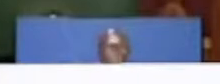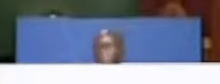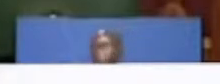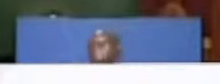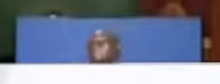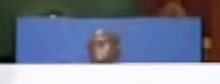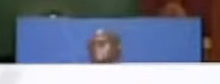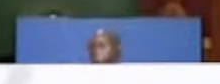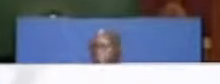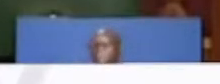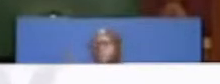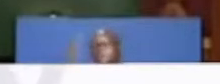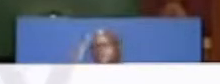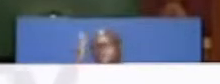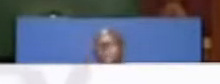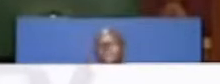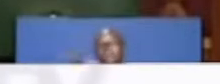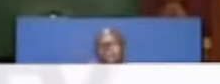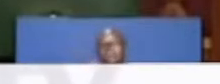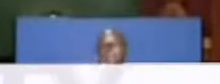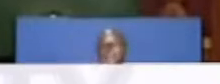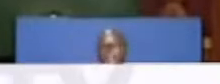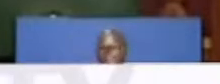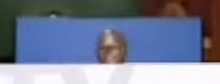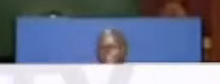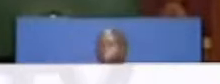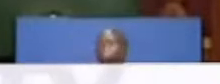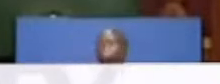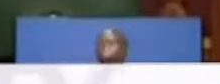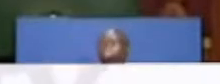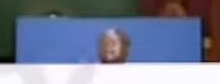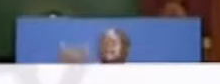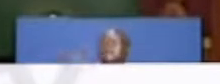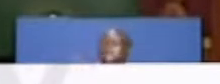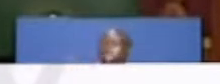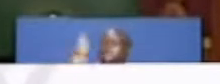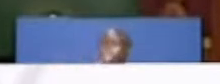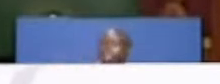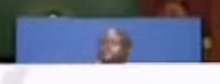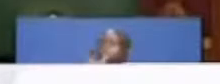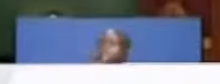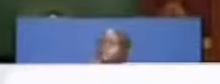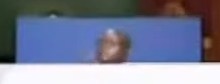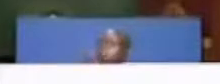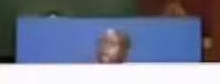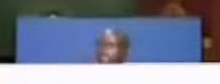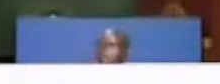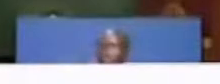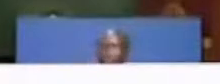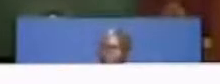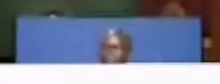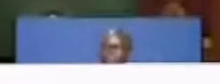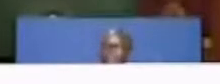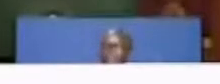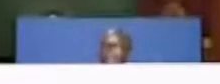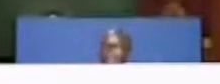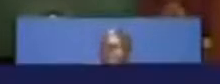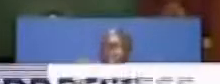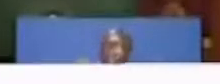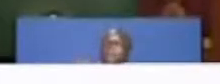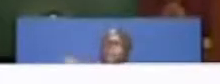as is known by some members here, the average daily consumption of water per household in informal settlements in Nairobi is 40